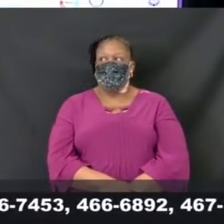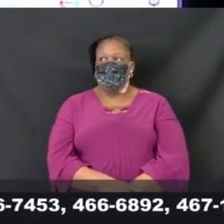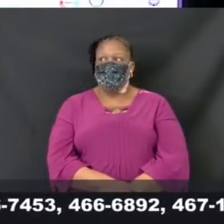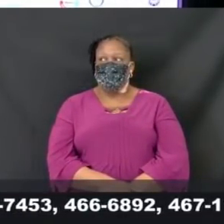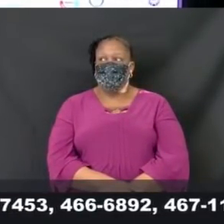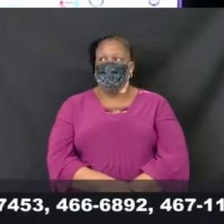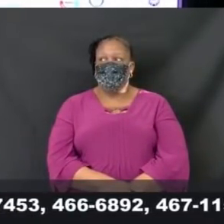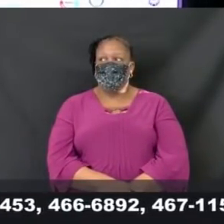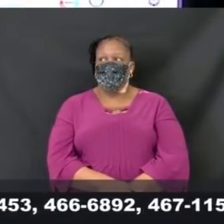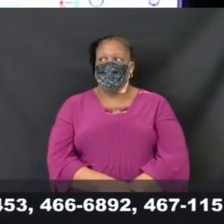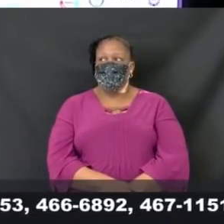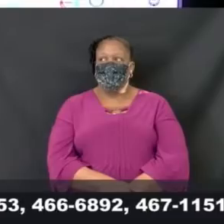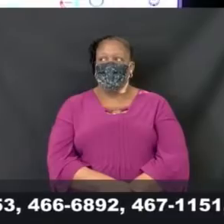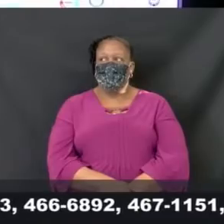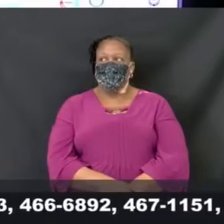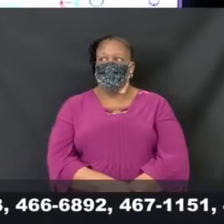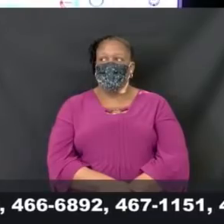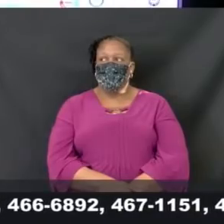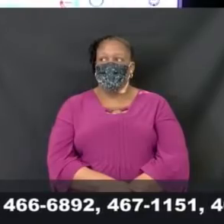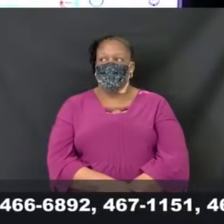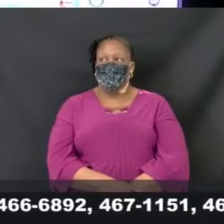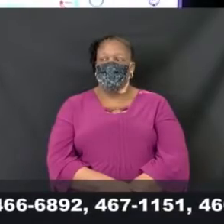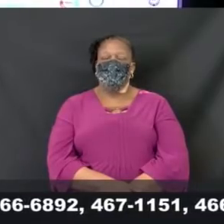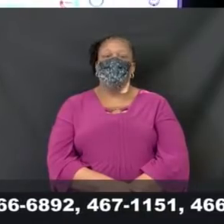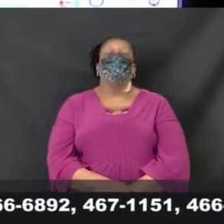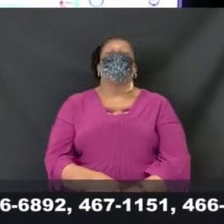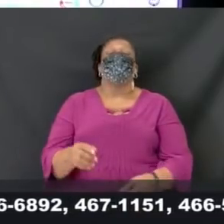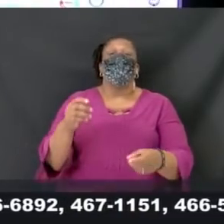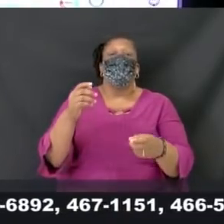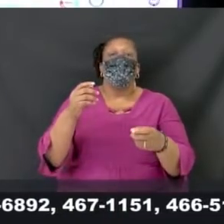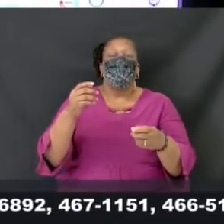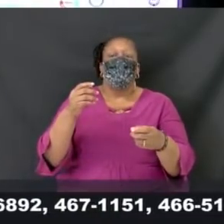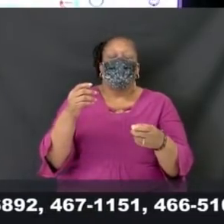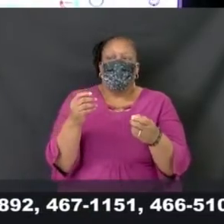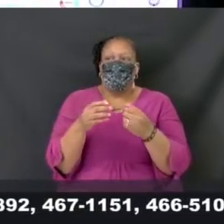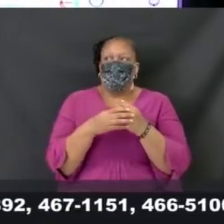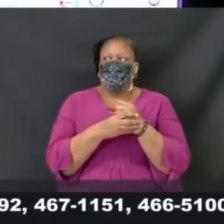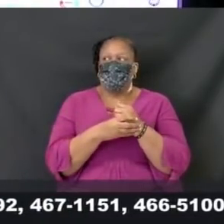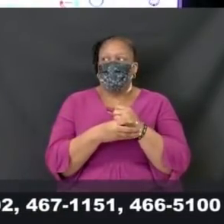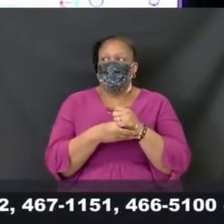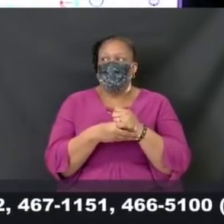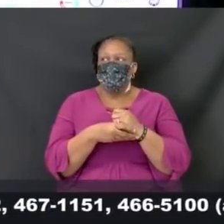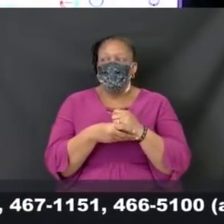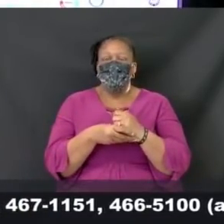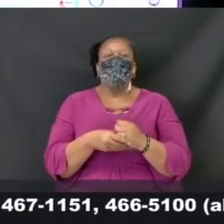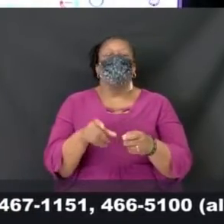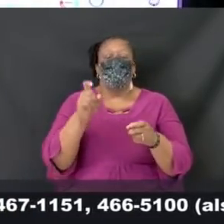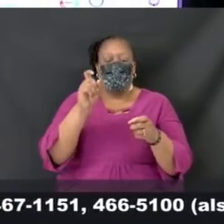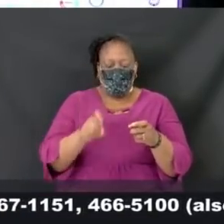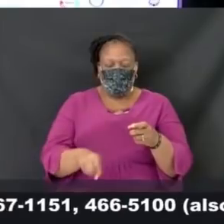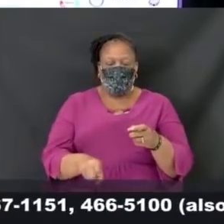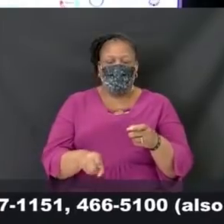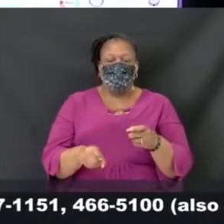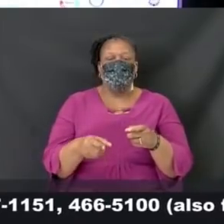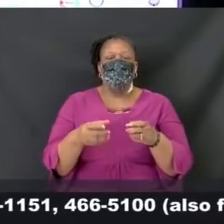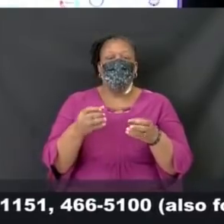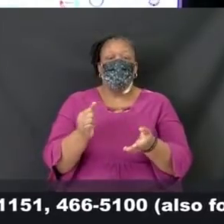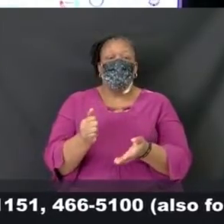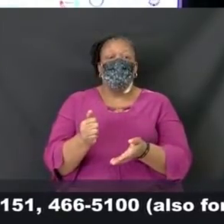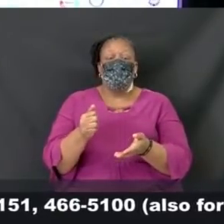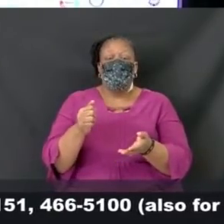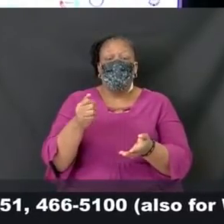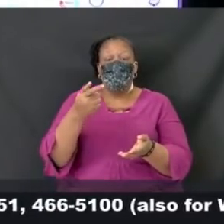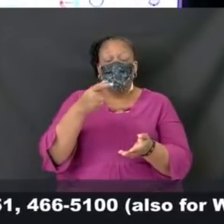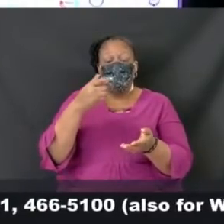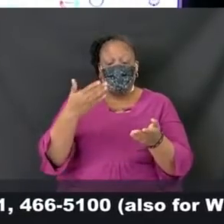goes back to normal, that you're going to pay the same. That's why I'm saying that you have to manage your resources properly,